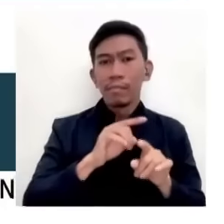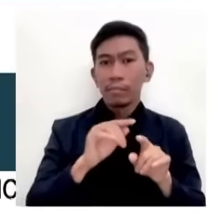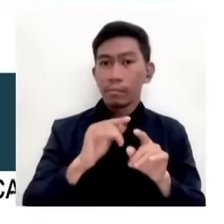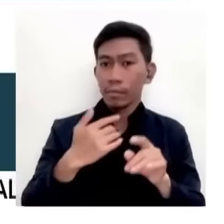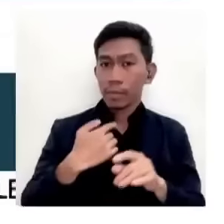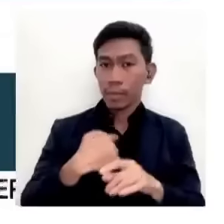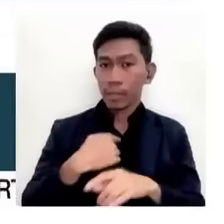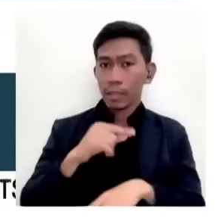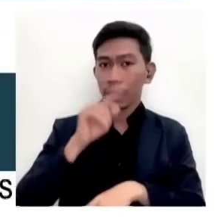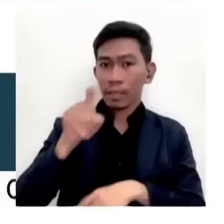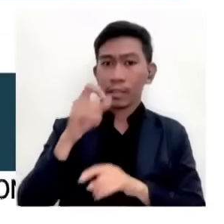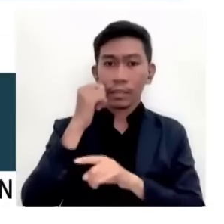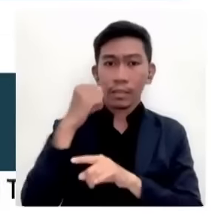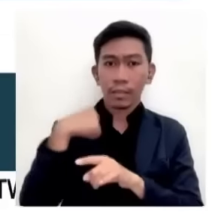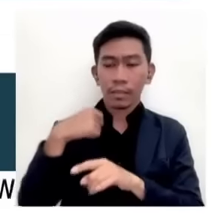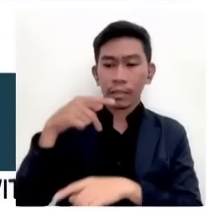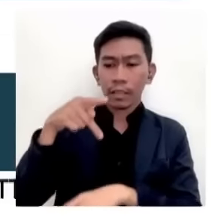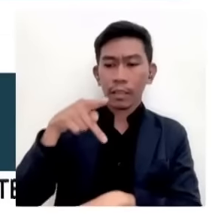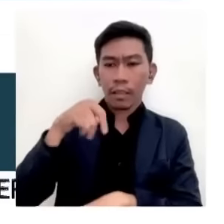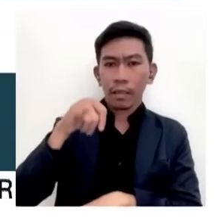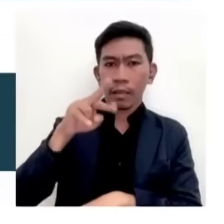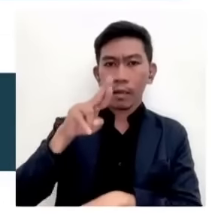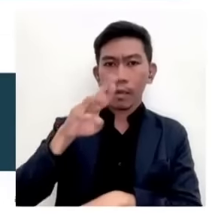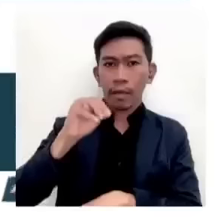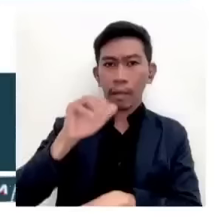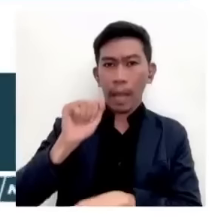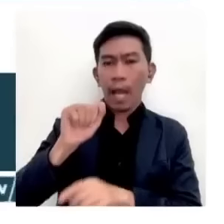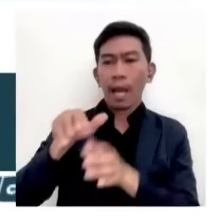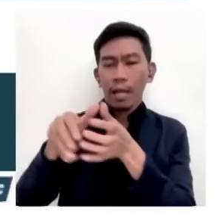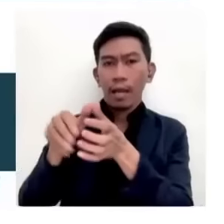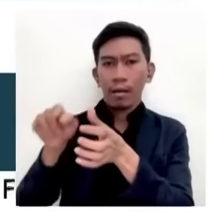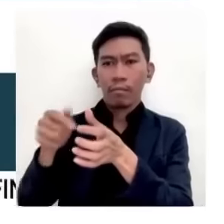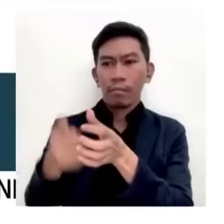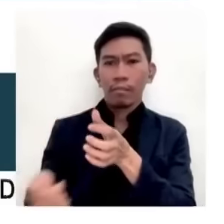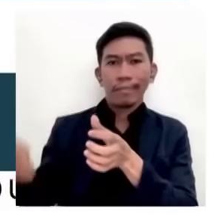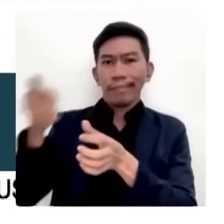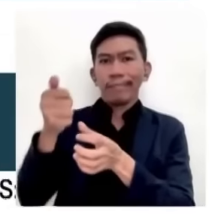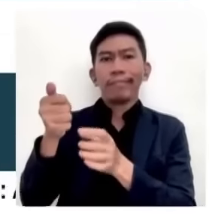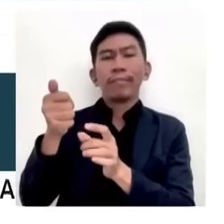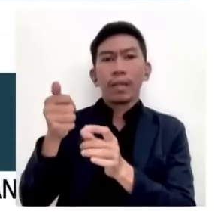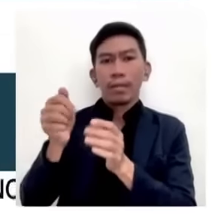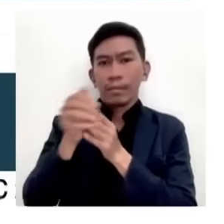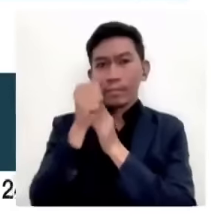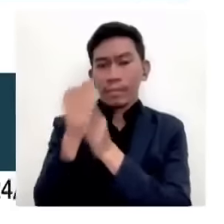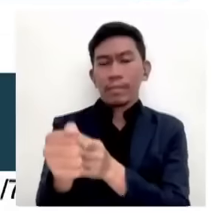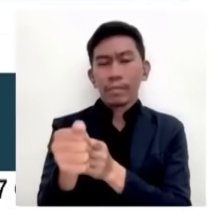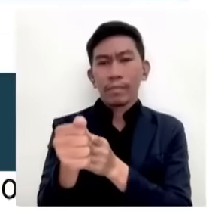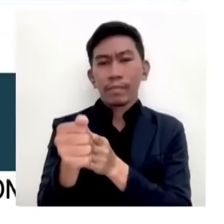yesterday to the PIRMA, which is the convener, leading convener of this